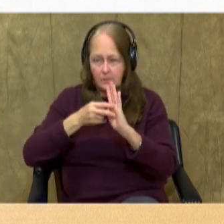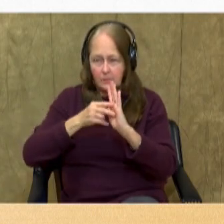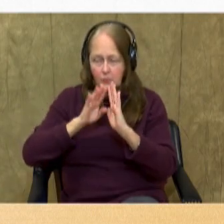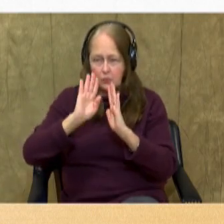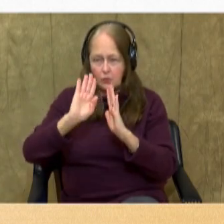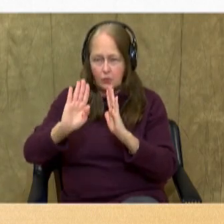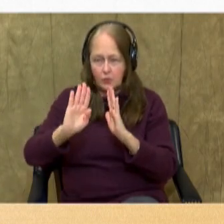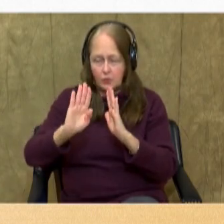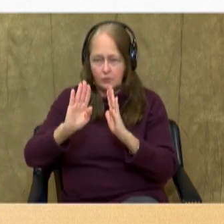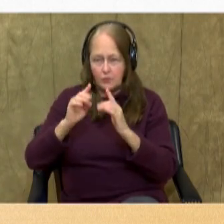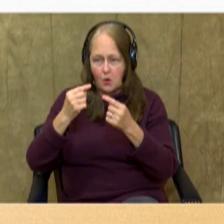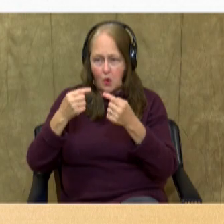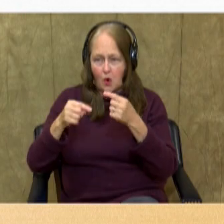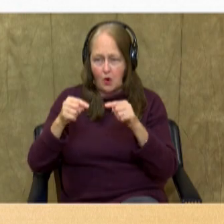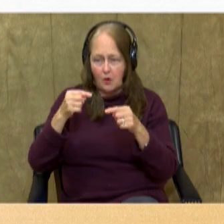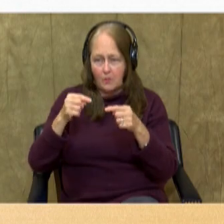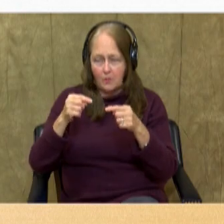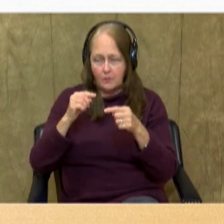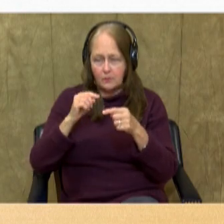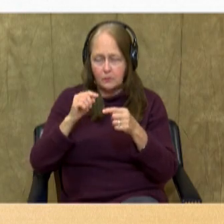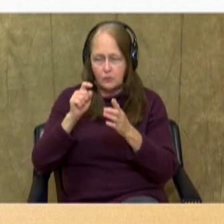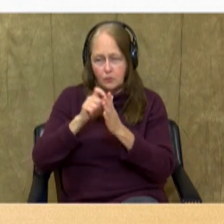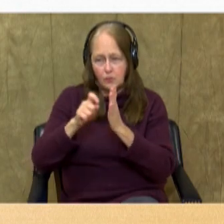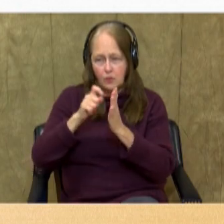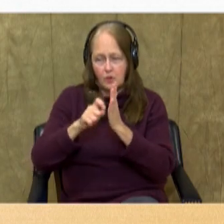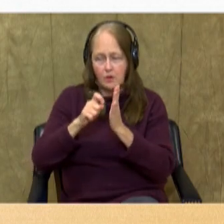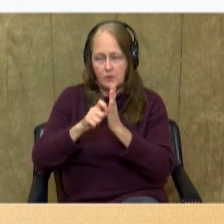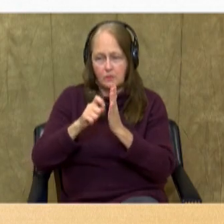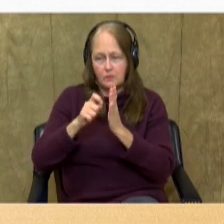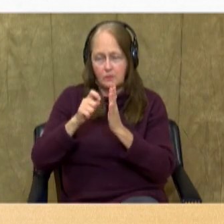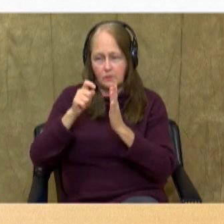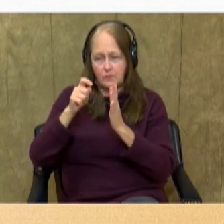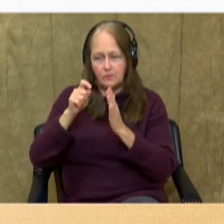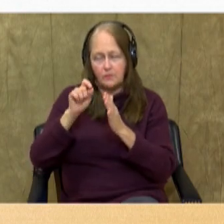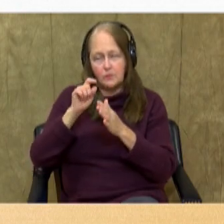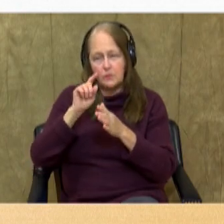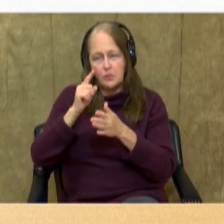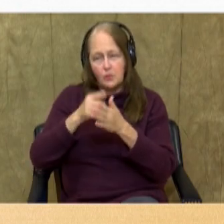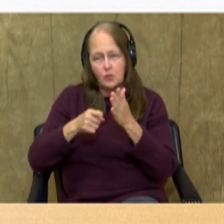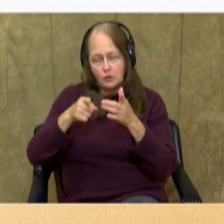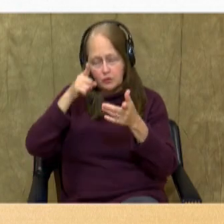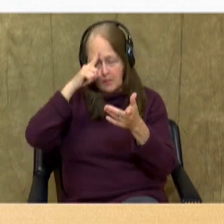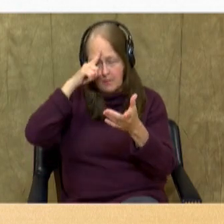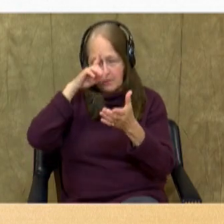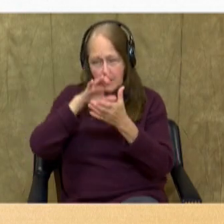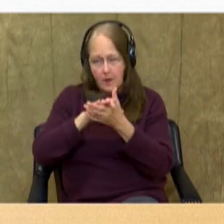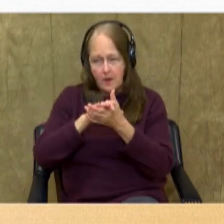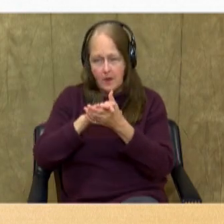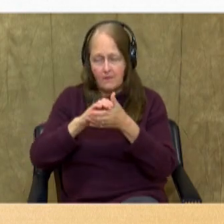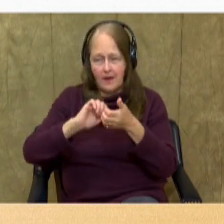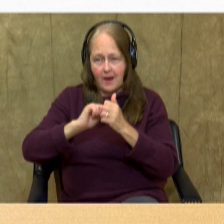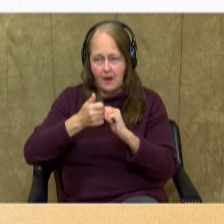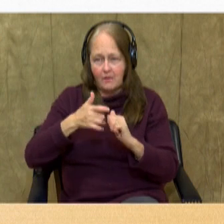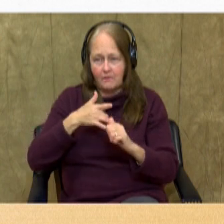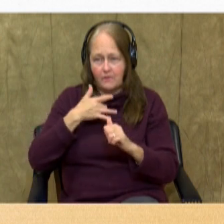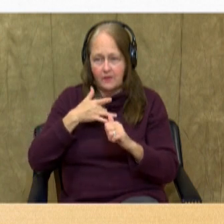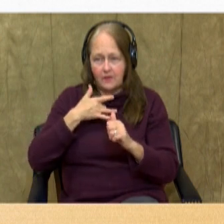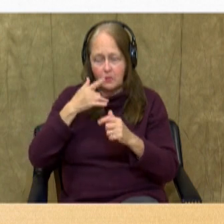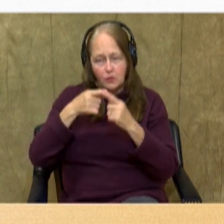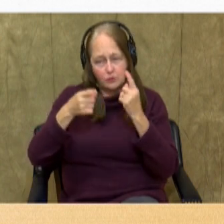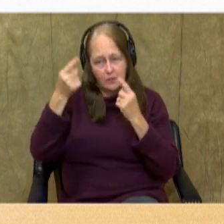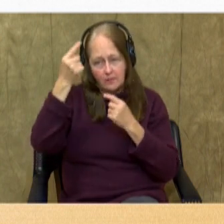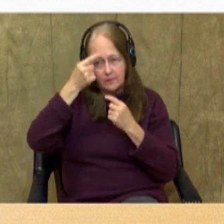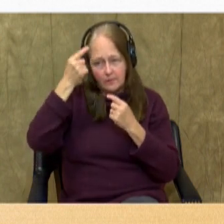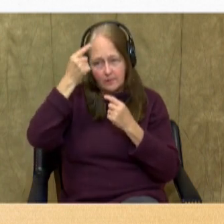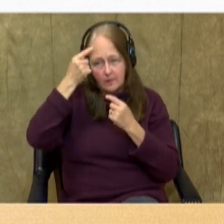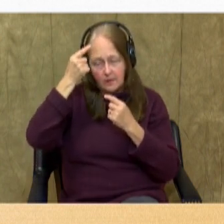argument. It is the writer's stance or the overall argument. It's what you believe and how you feel, what you think about something